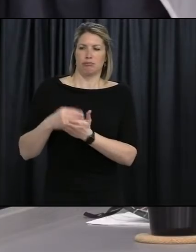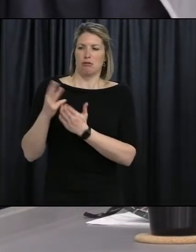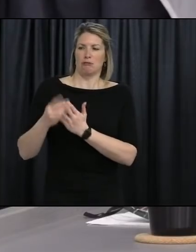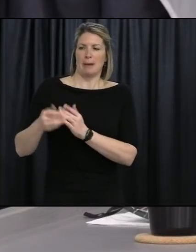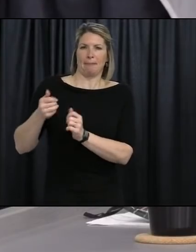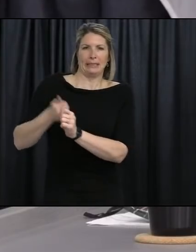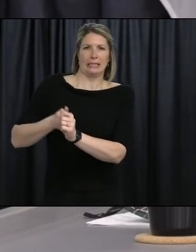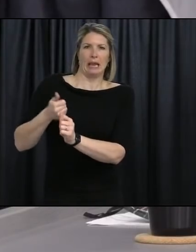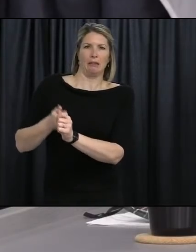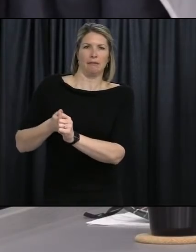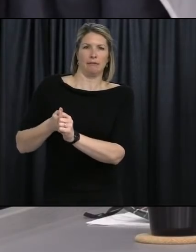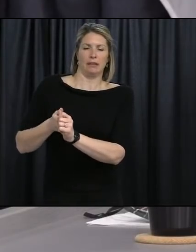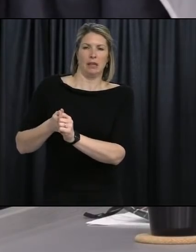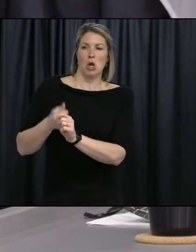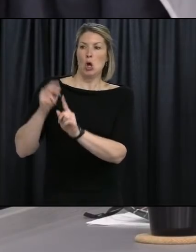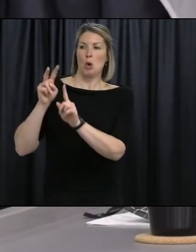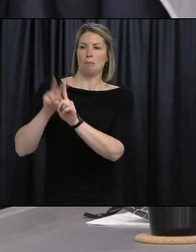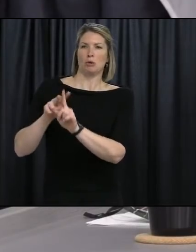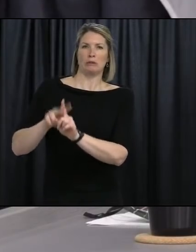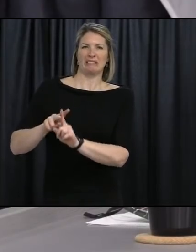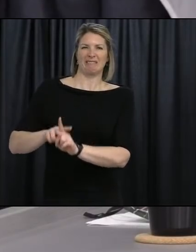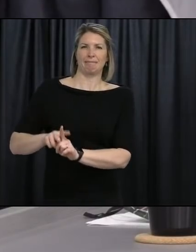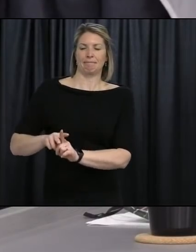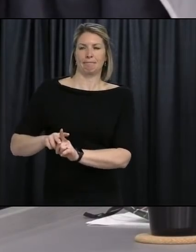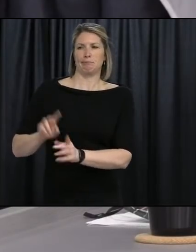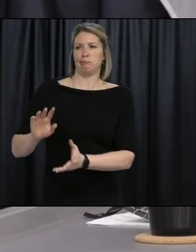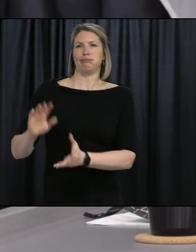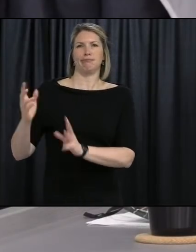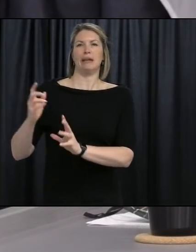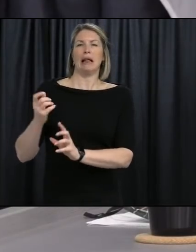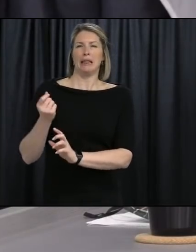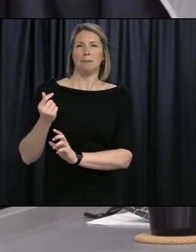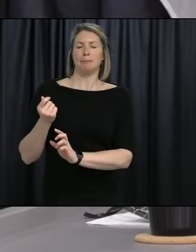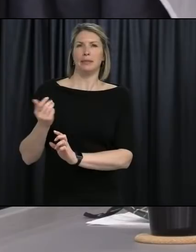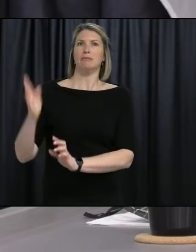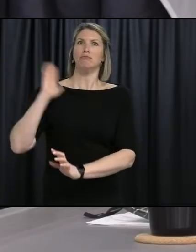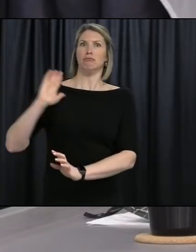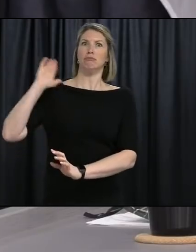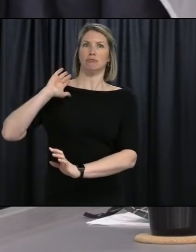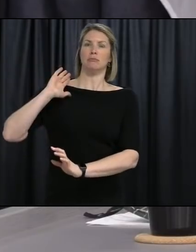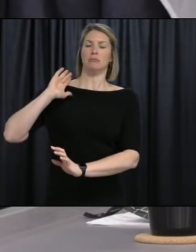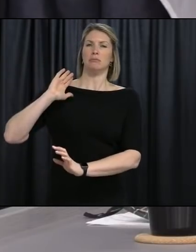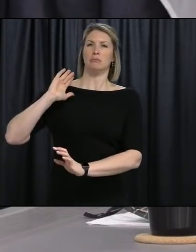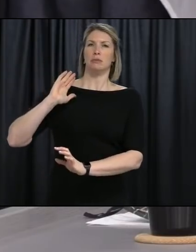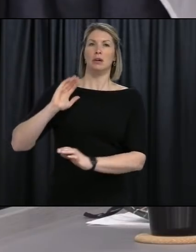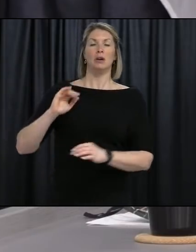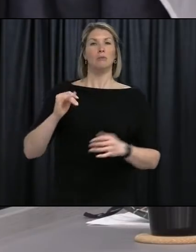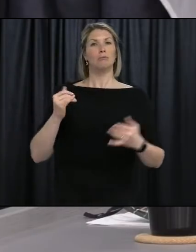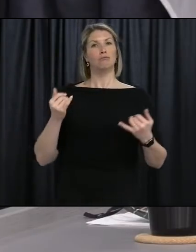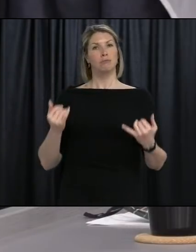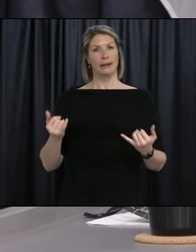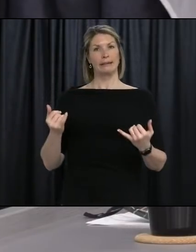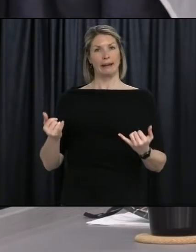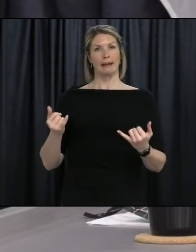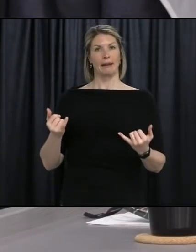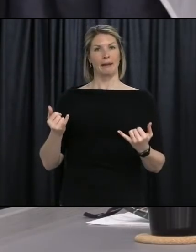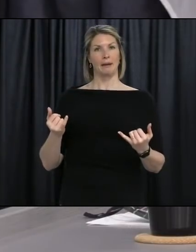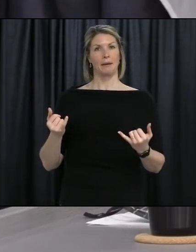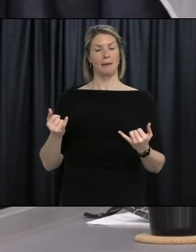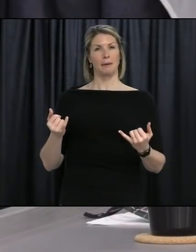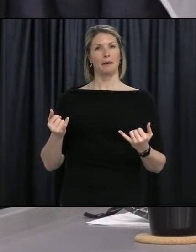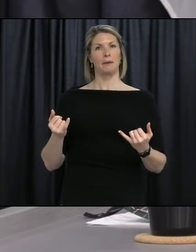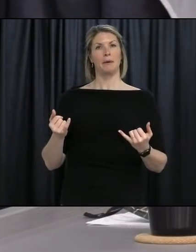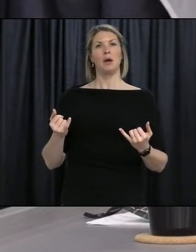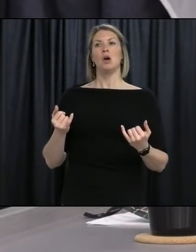URL opened up and access to that. For the present, the reason that the RHAs have issued